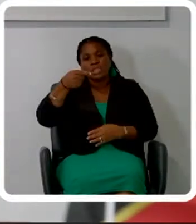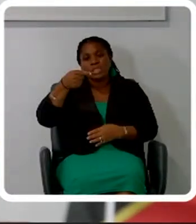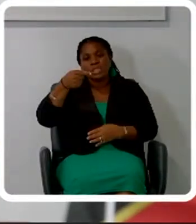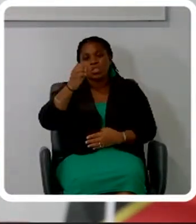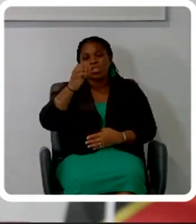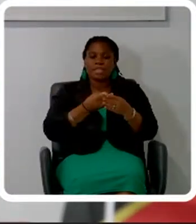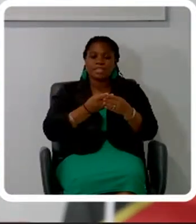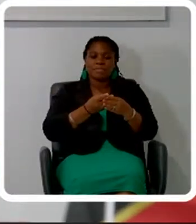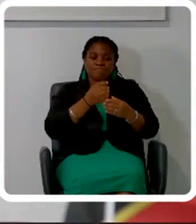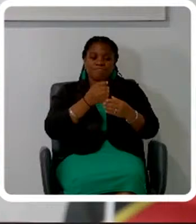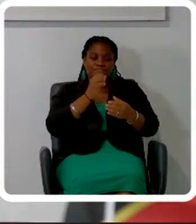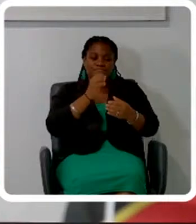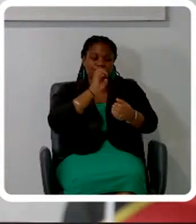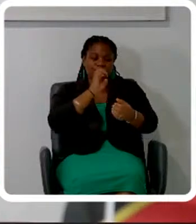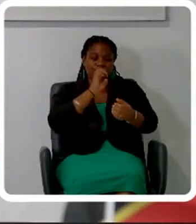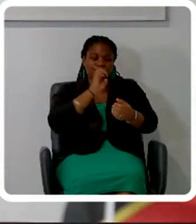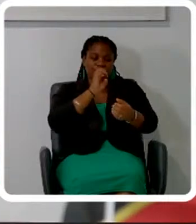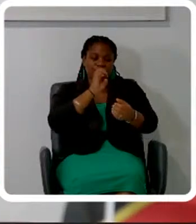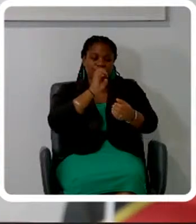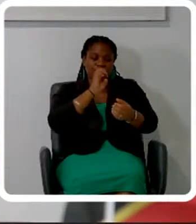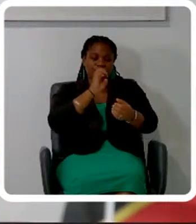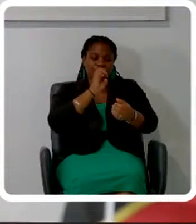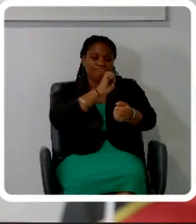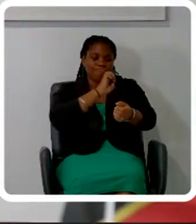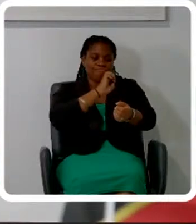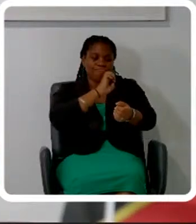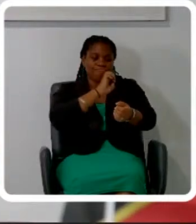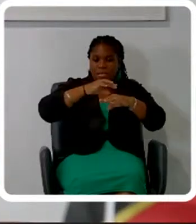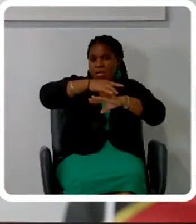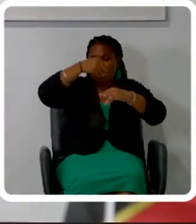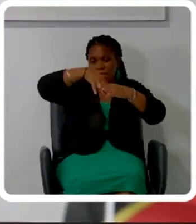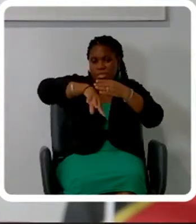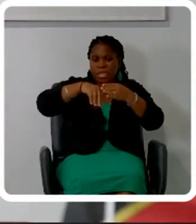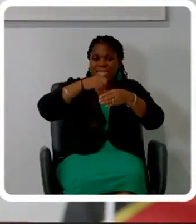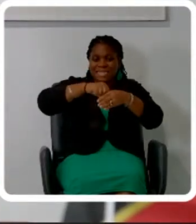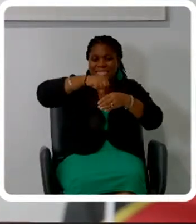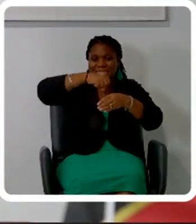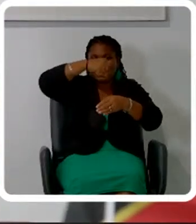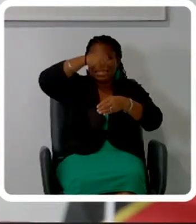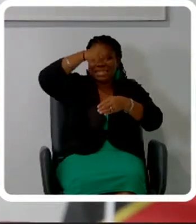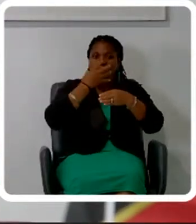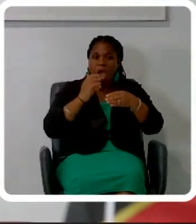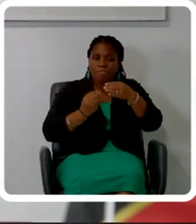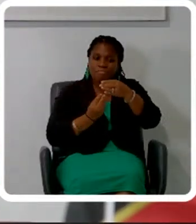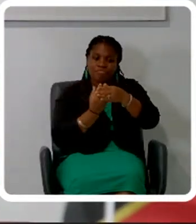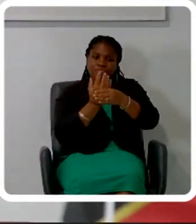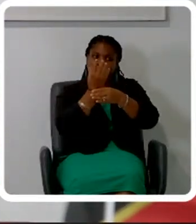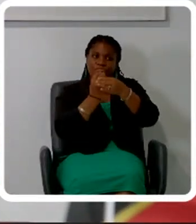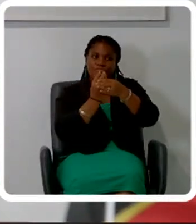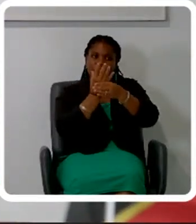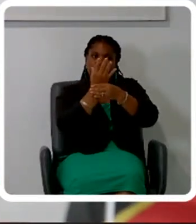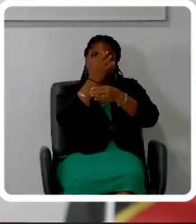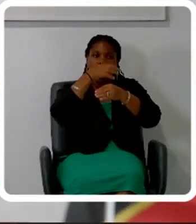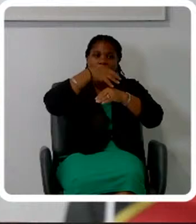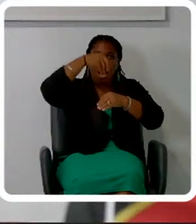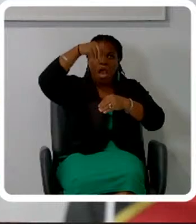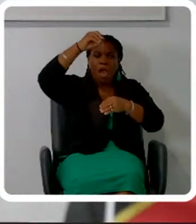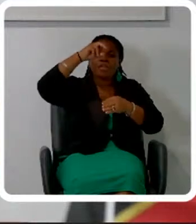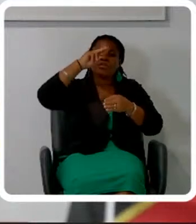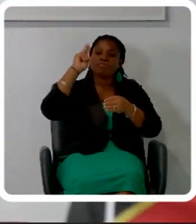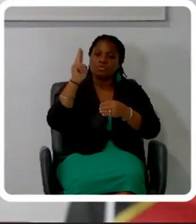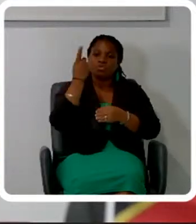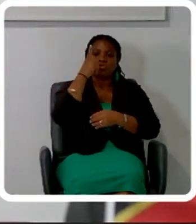update, specific updates to the outcomes of those 2 meetings in short order. Definitely before the end